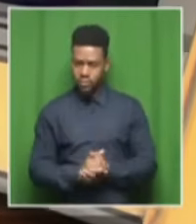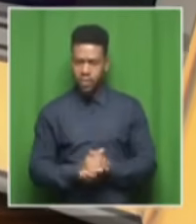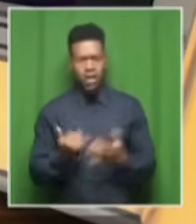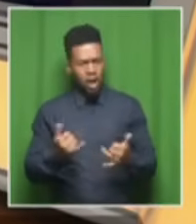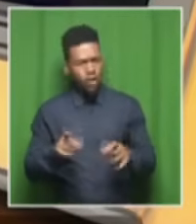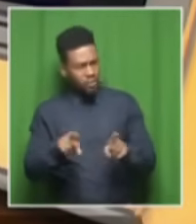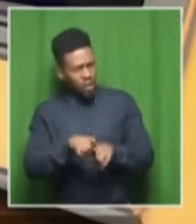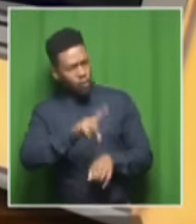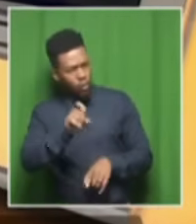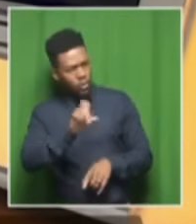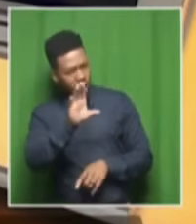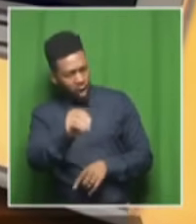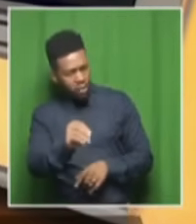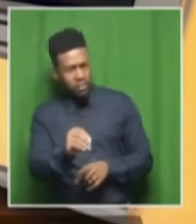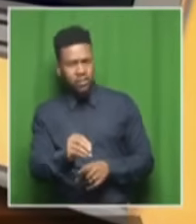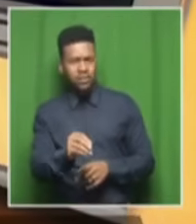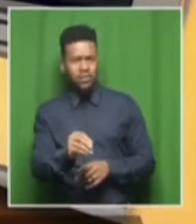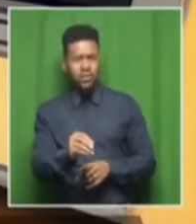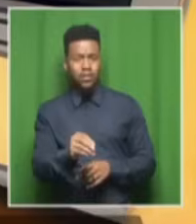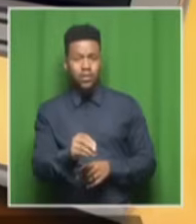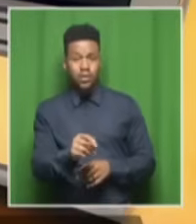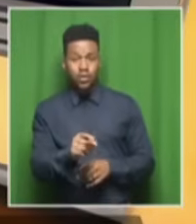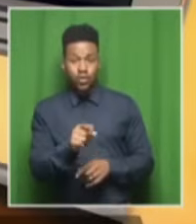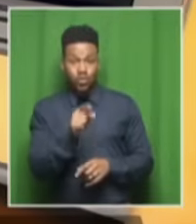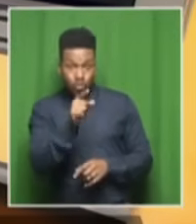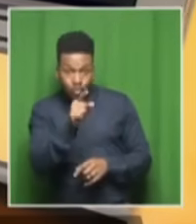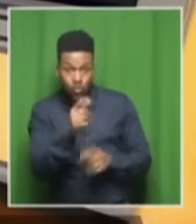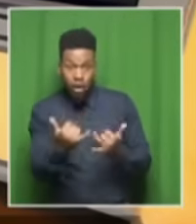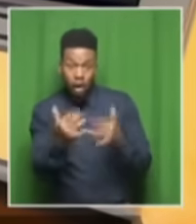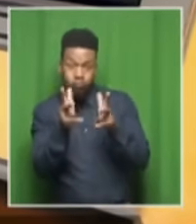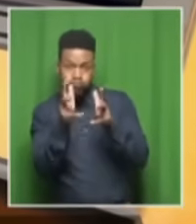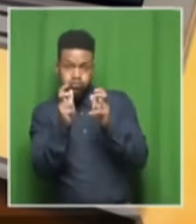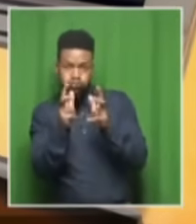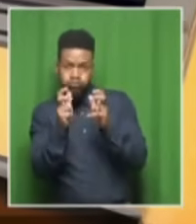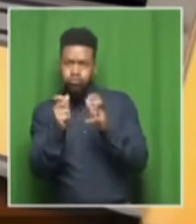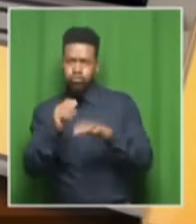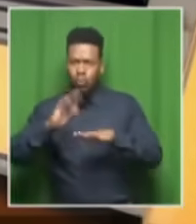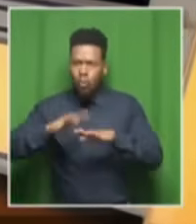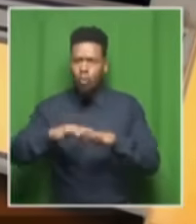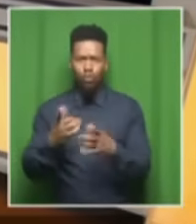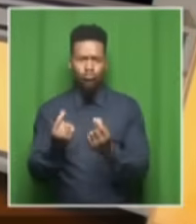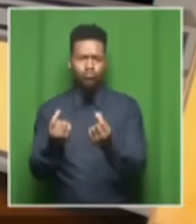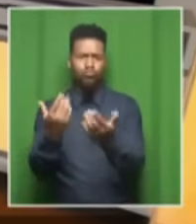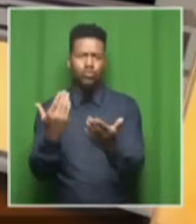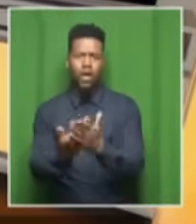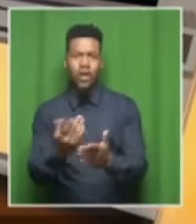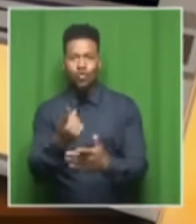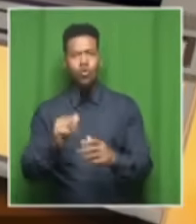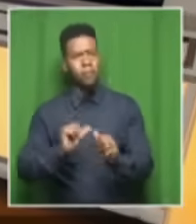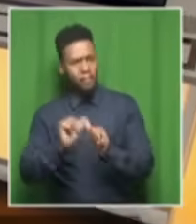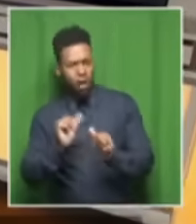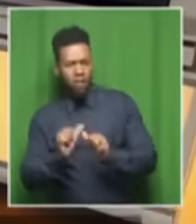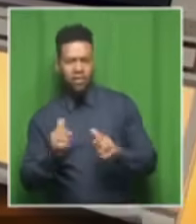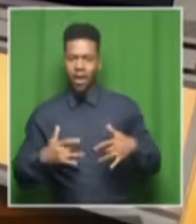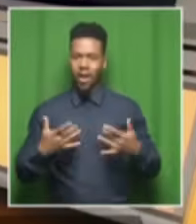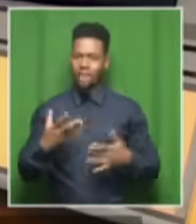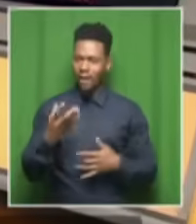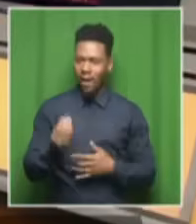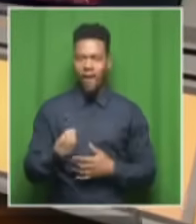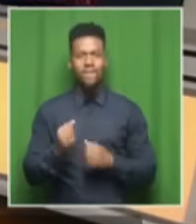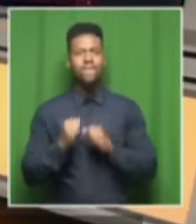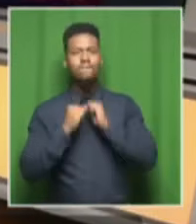to Karnu. From what you're hearing, where we're saying more can be done, where you are having a better life as a South African than your parents